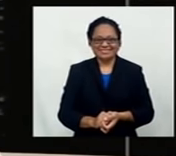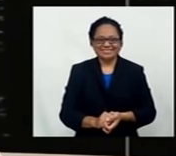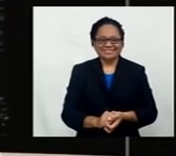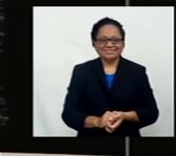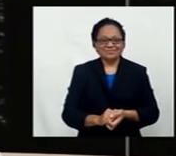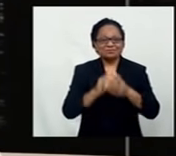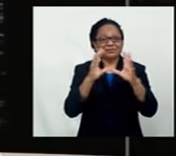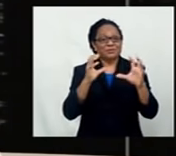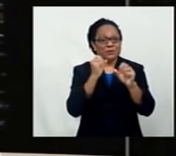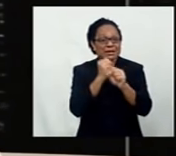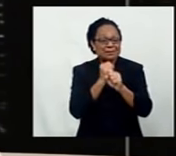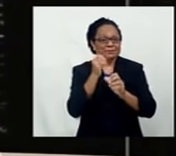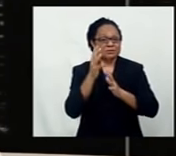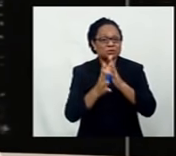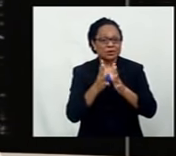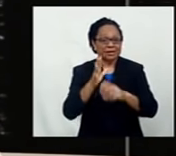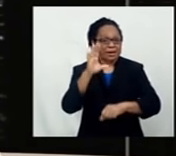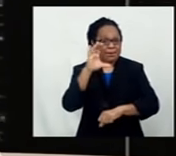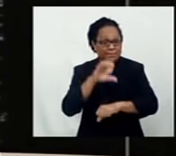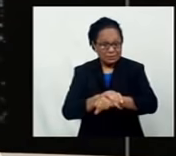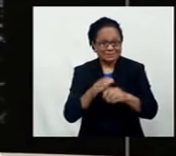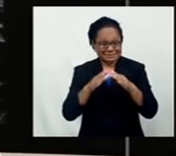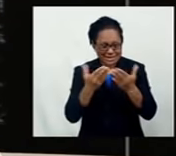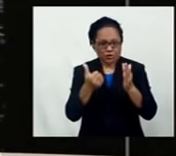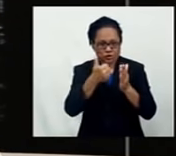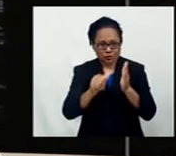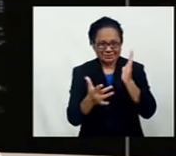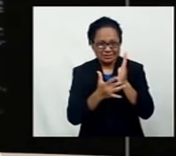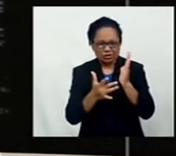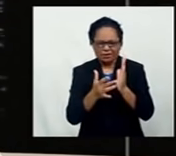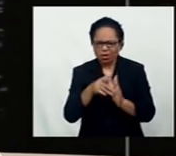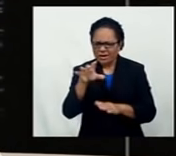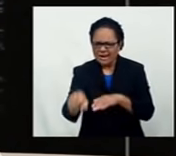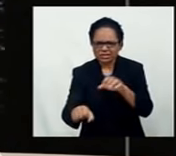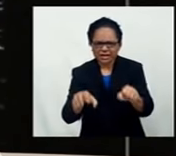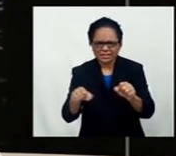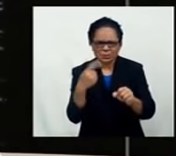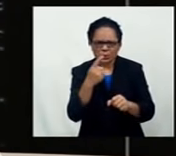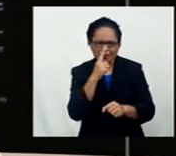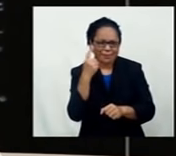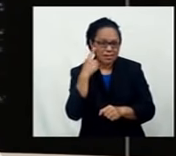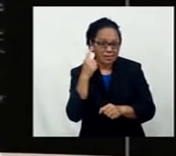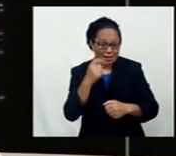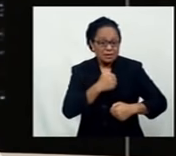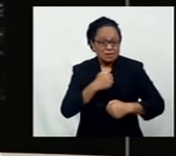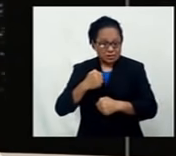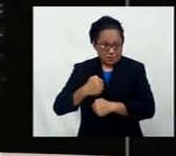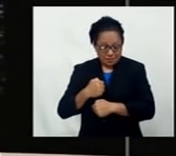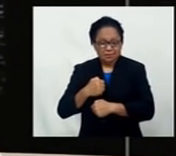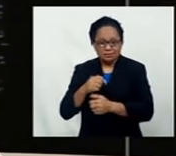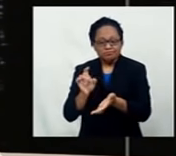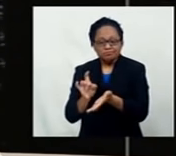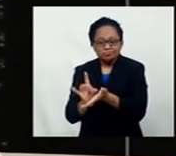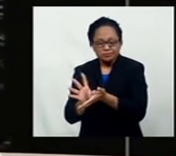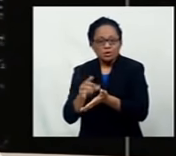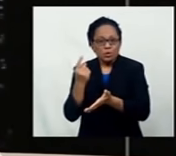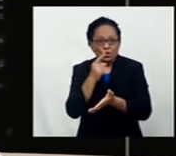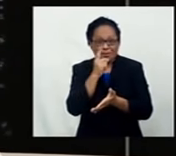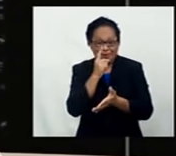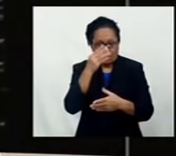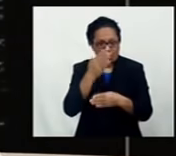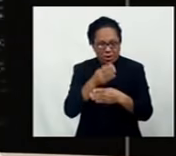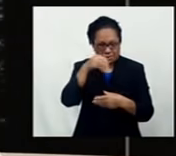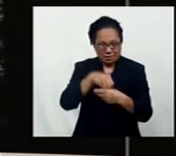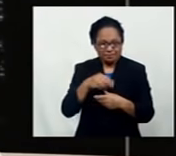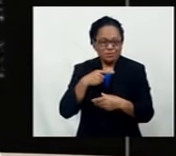Recapping our main stories, police go high-tech in catching perpetrators, military dismisses personnel due to breaches, and